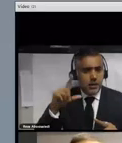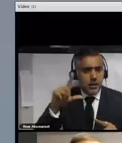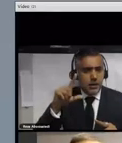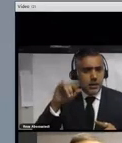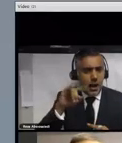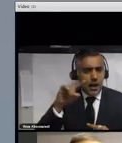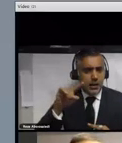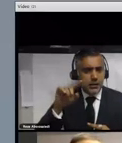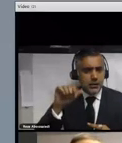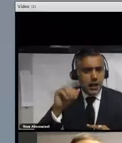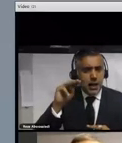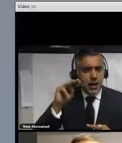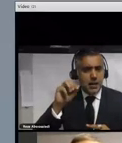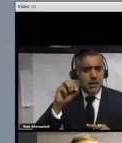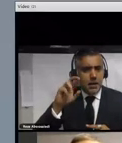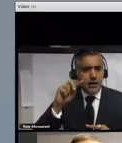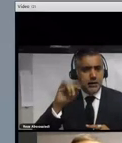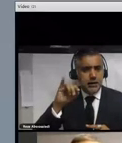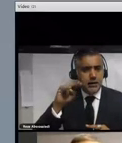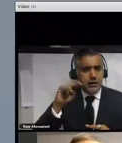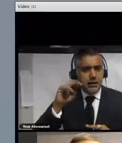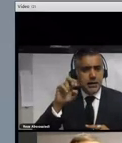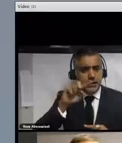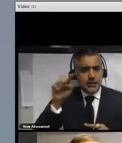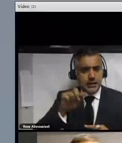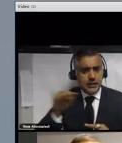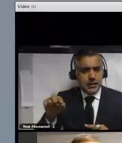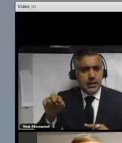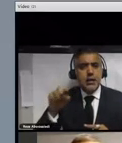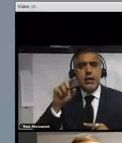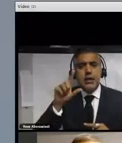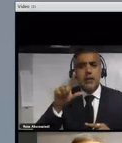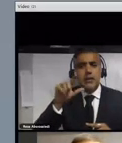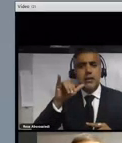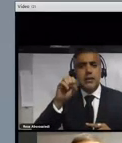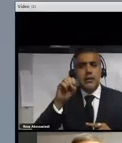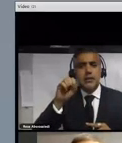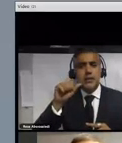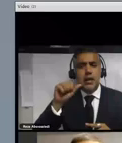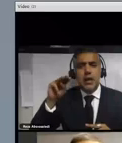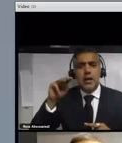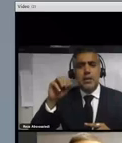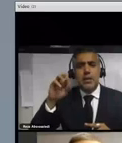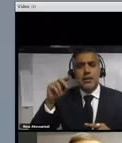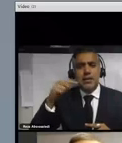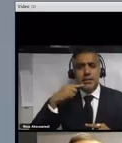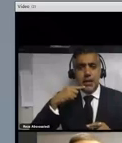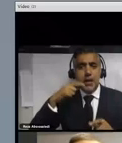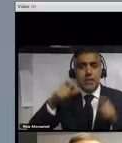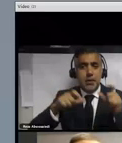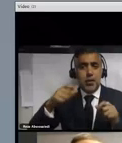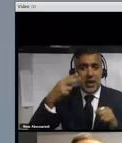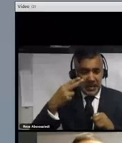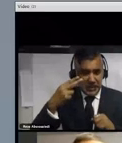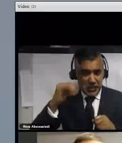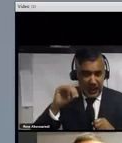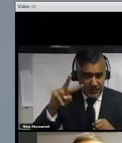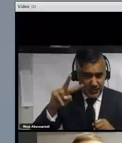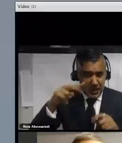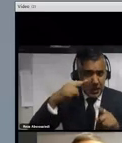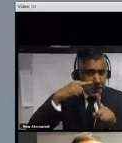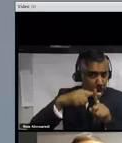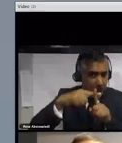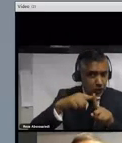Lisa Martinez, and she says, persons who are HIV positive do